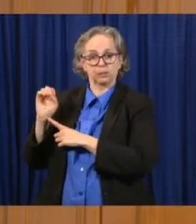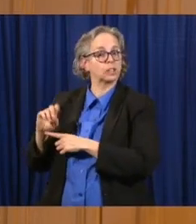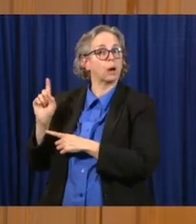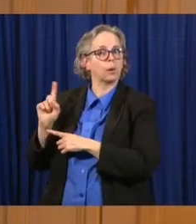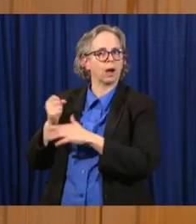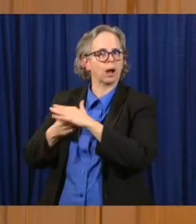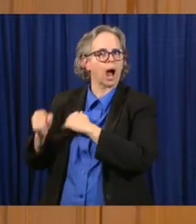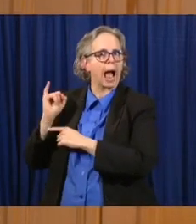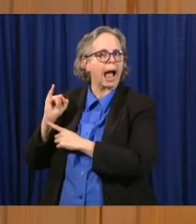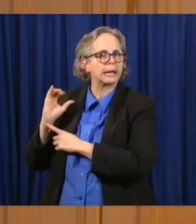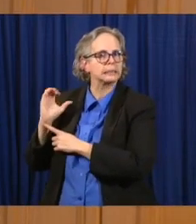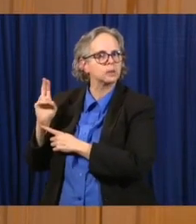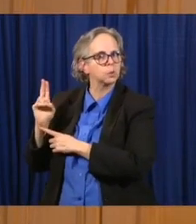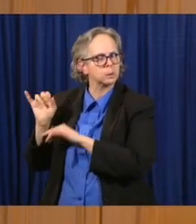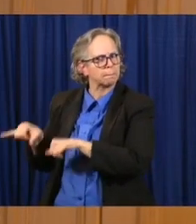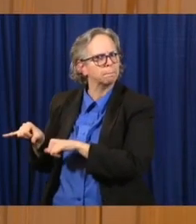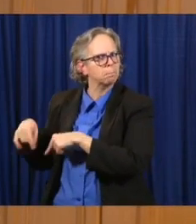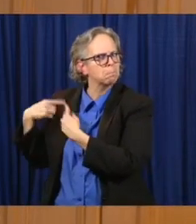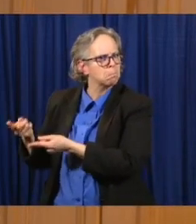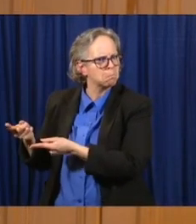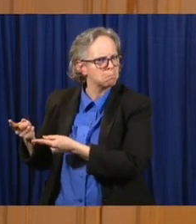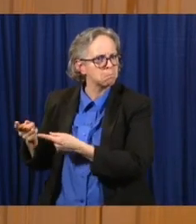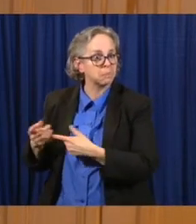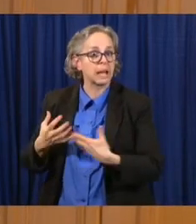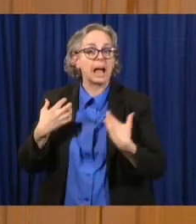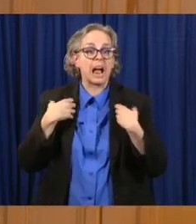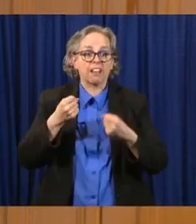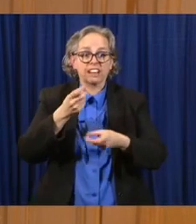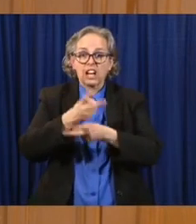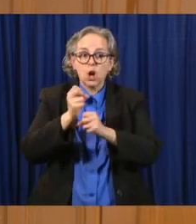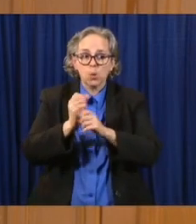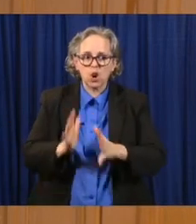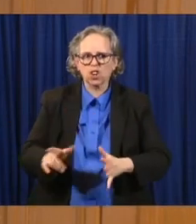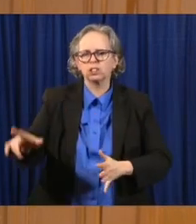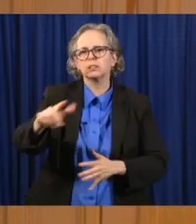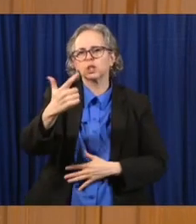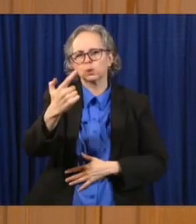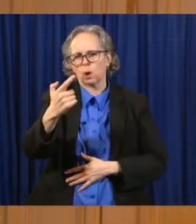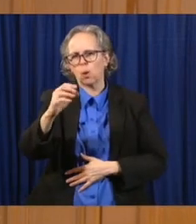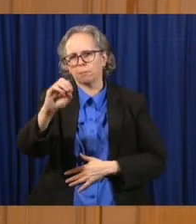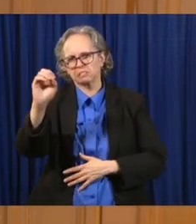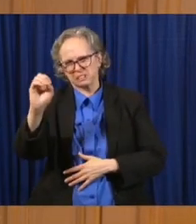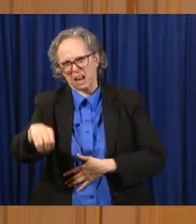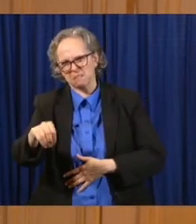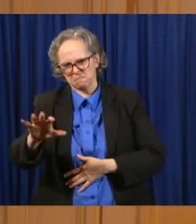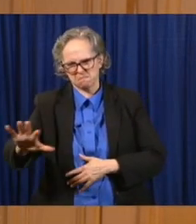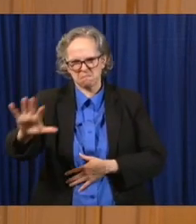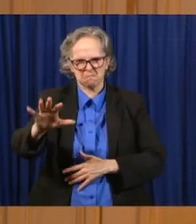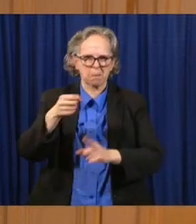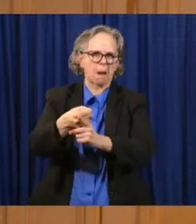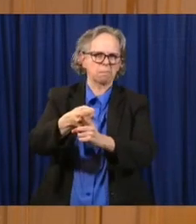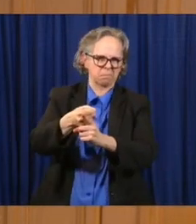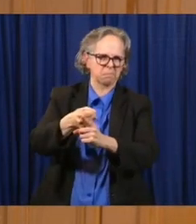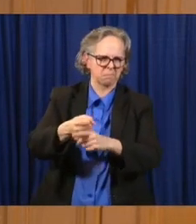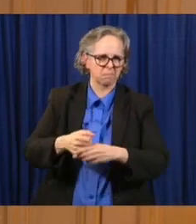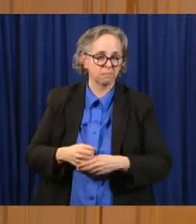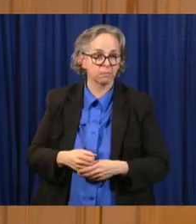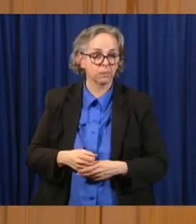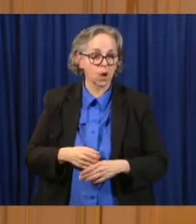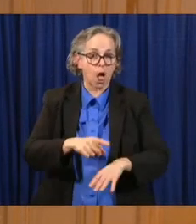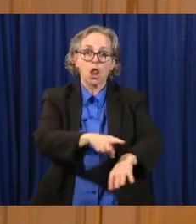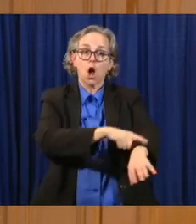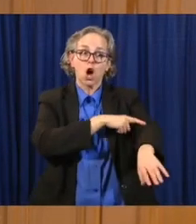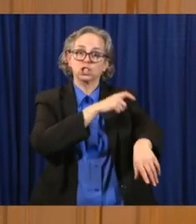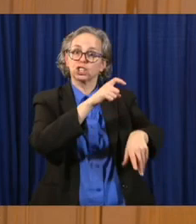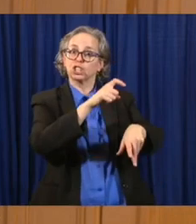making up 21% of our cases, and of that, long-term care residents at